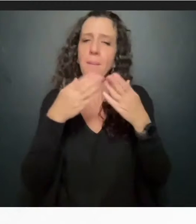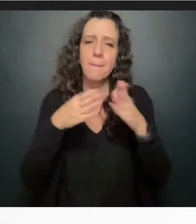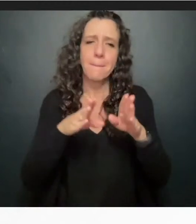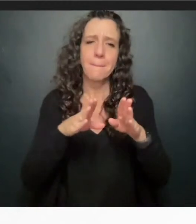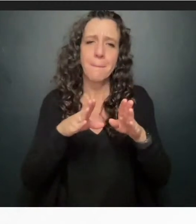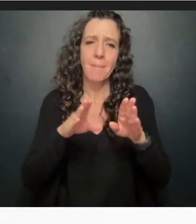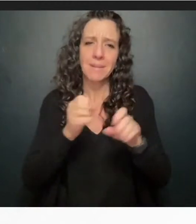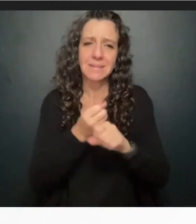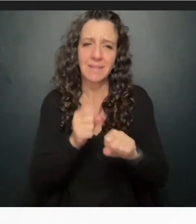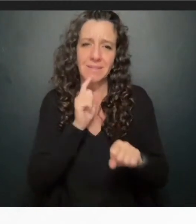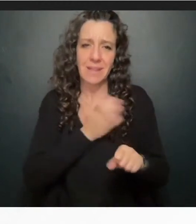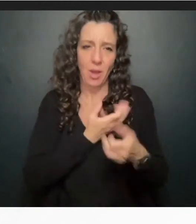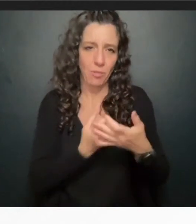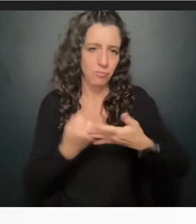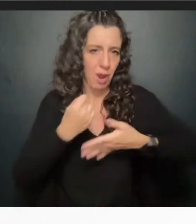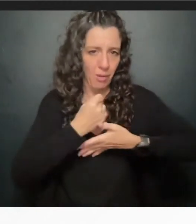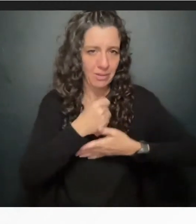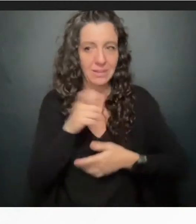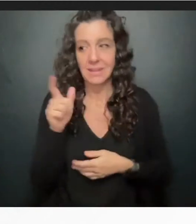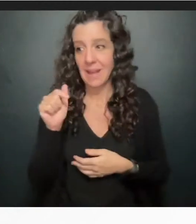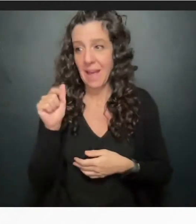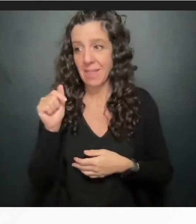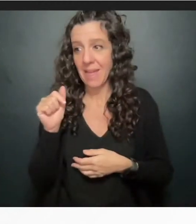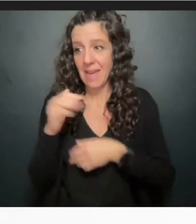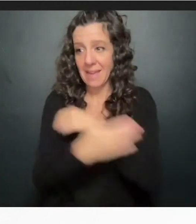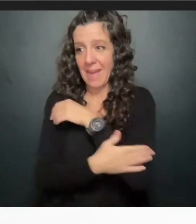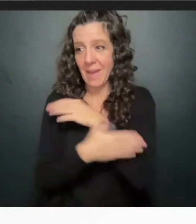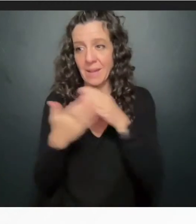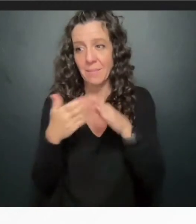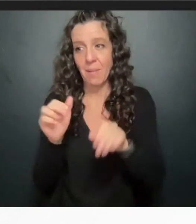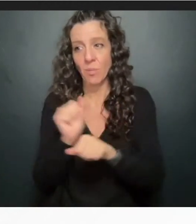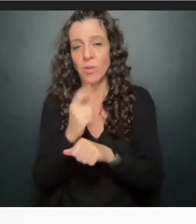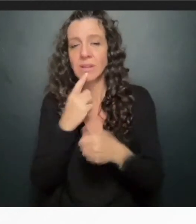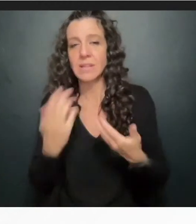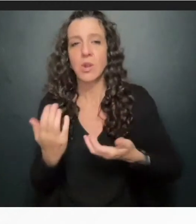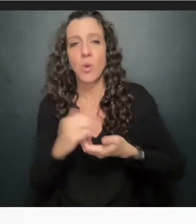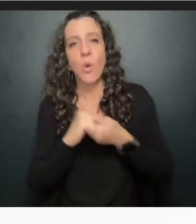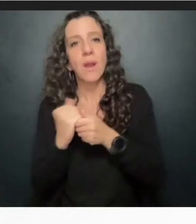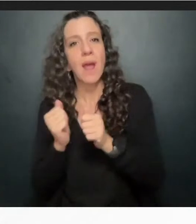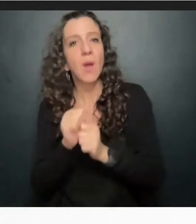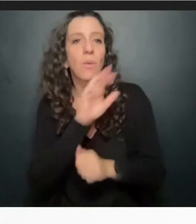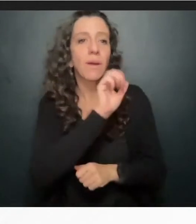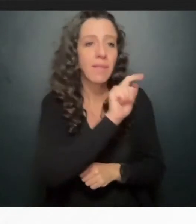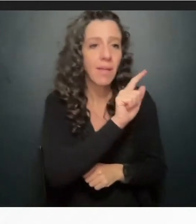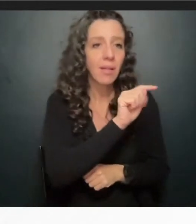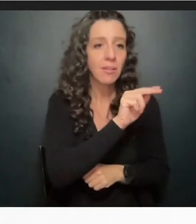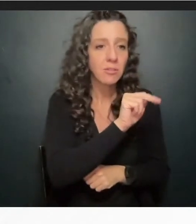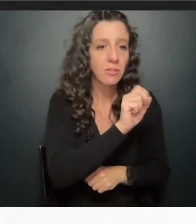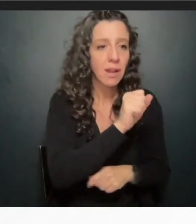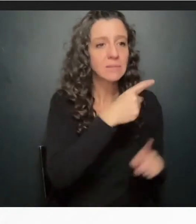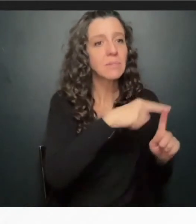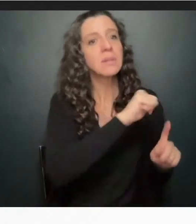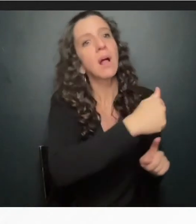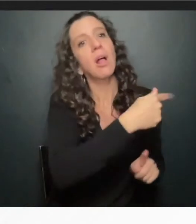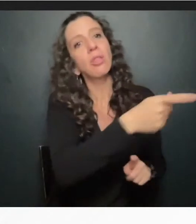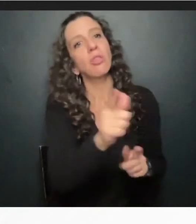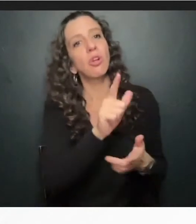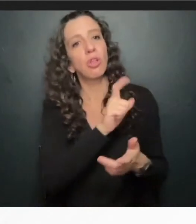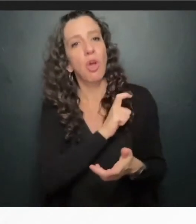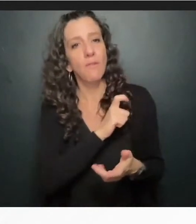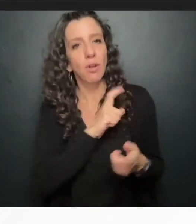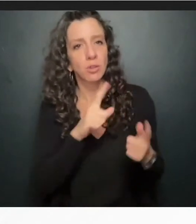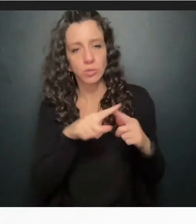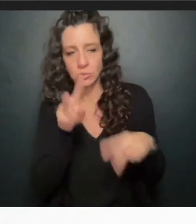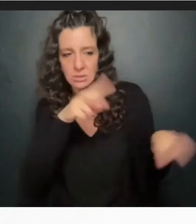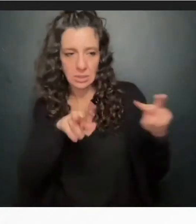priority. So LA County Public Works is here coordinating with Caltrans and other law enforcement to assess road conditions and determine when